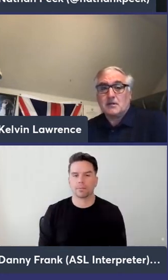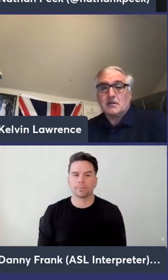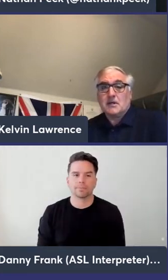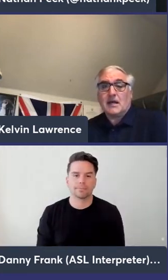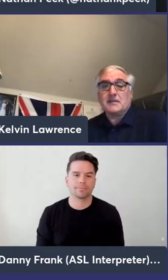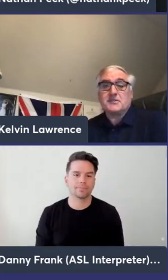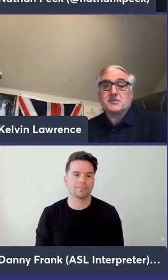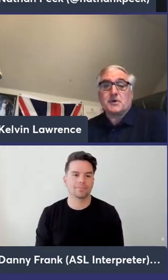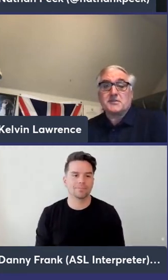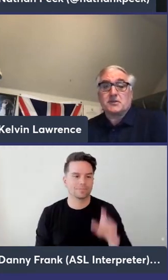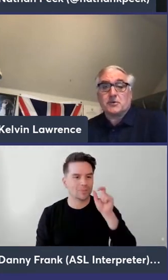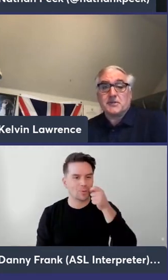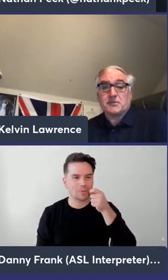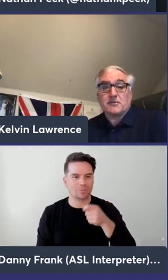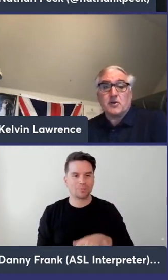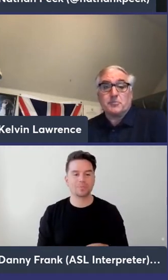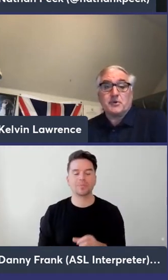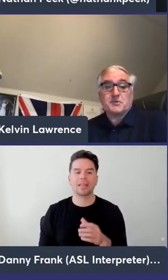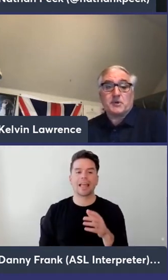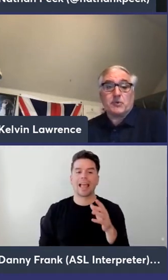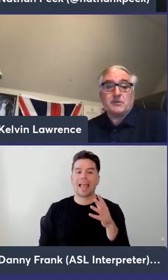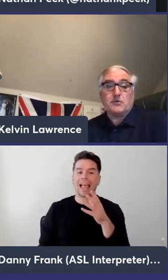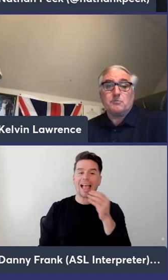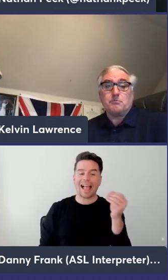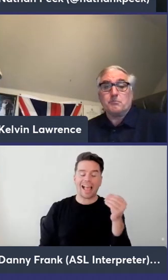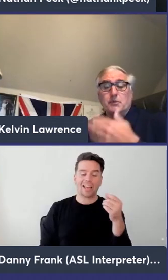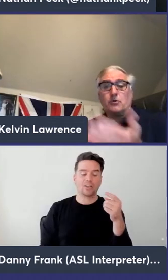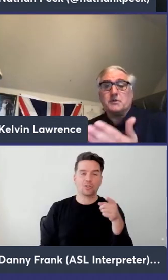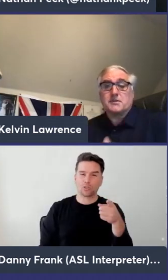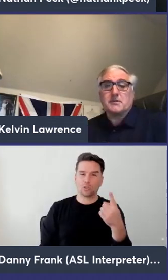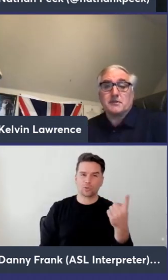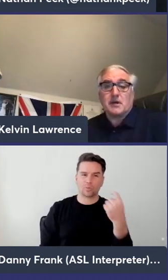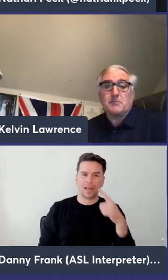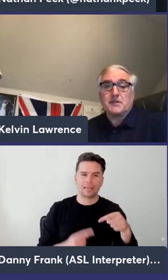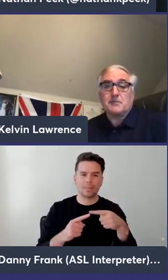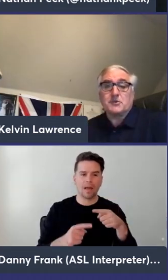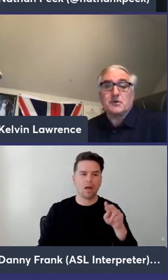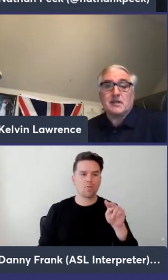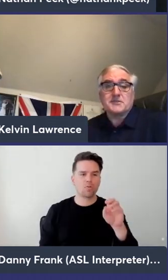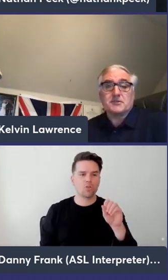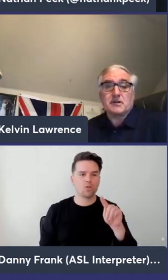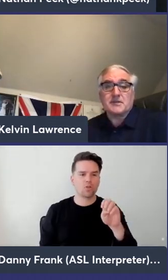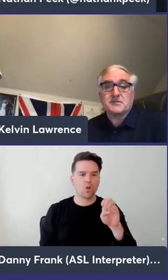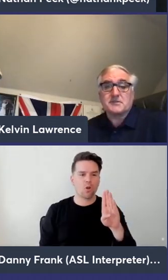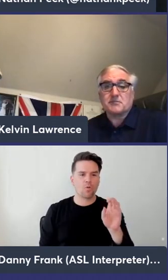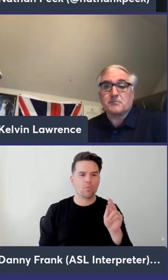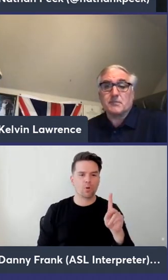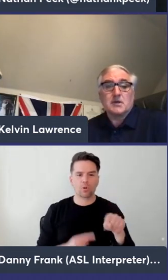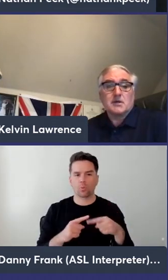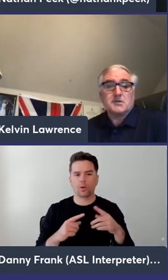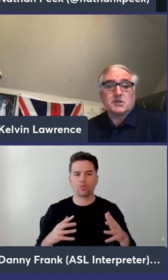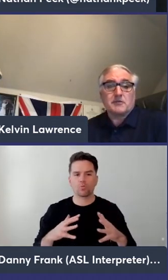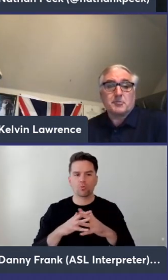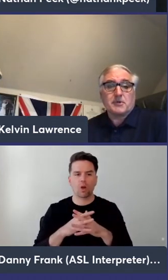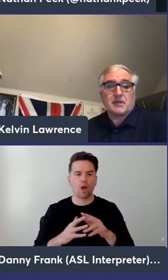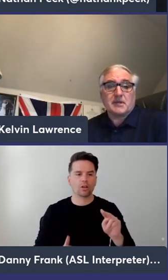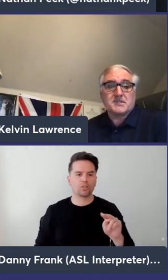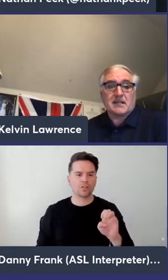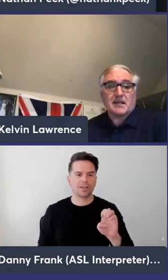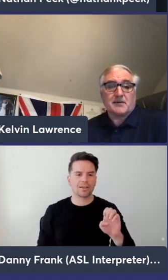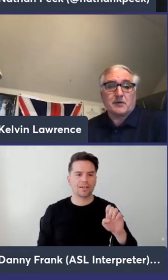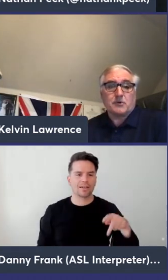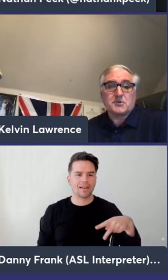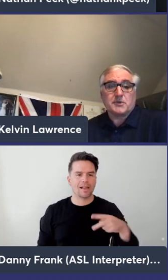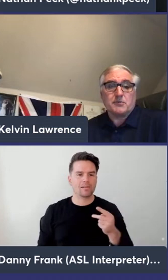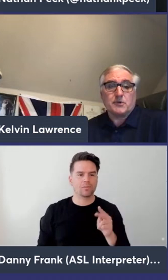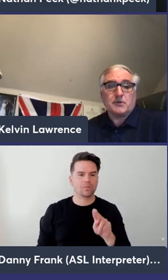cool. And just to answer your question on notebooks, when you launch a Neptune cluster, I guess just to show everybody exactly